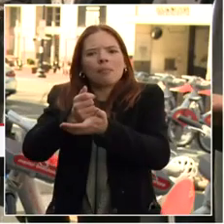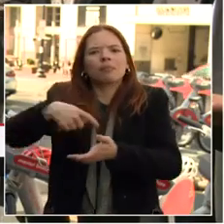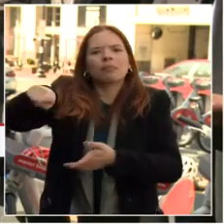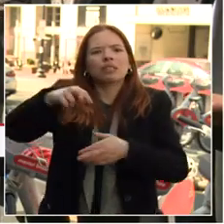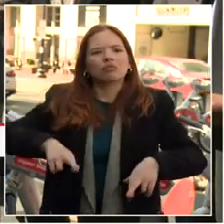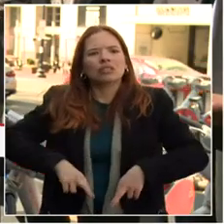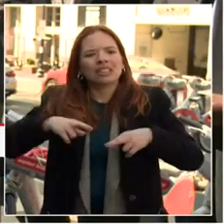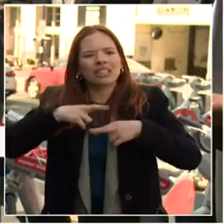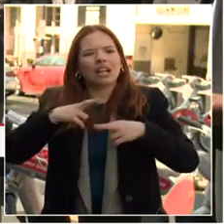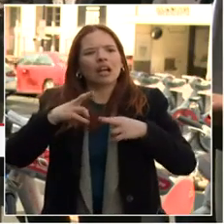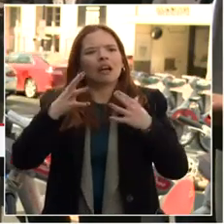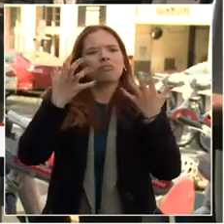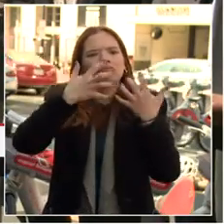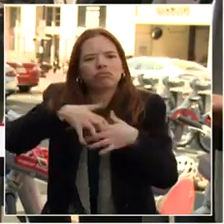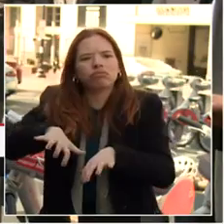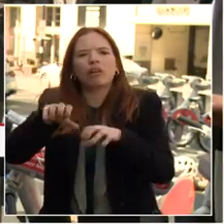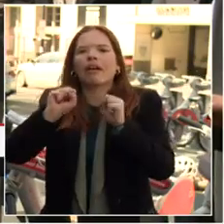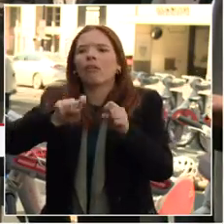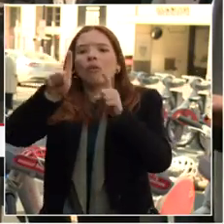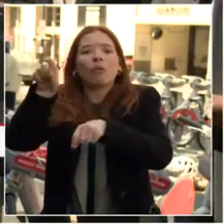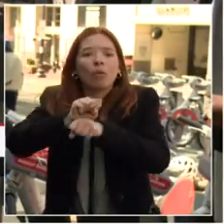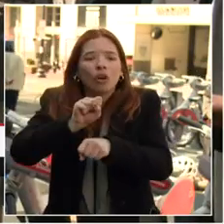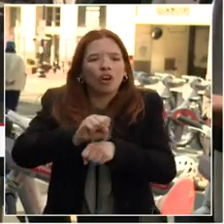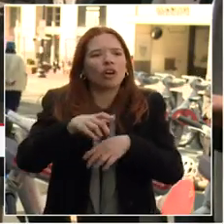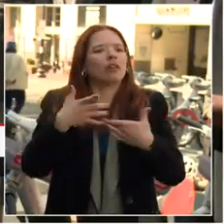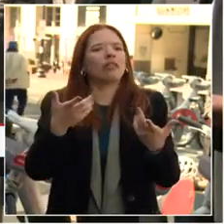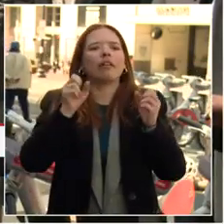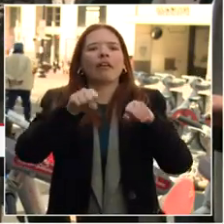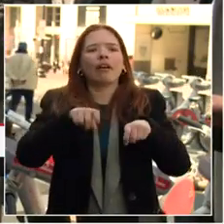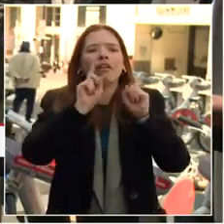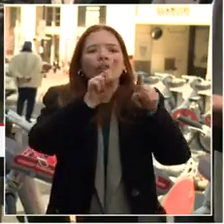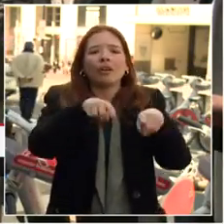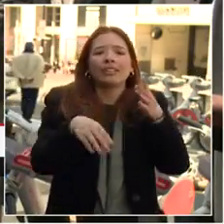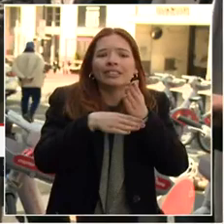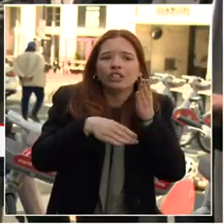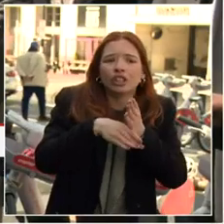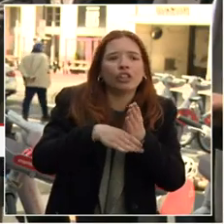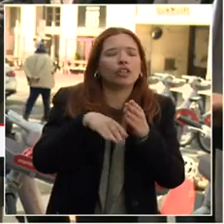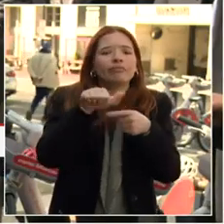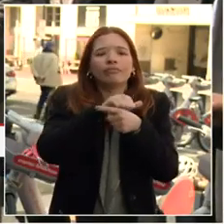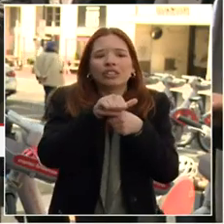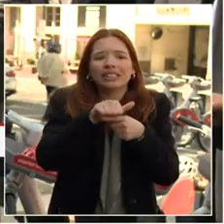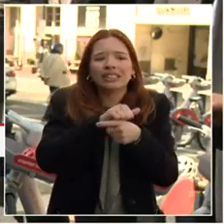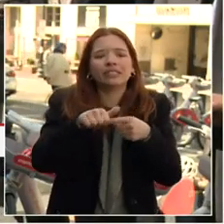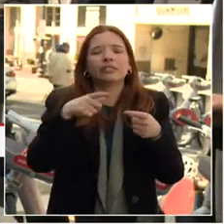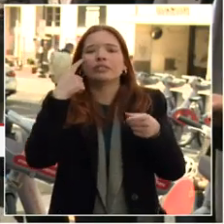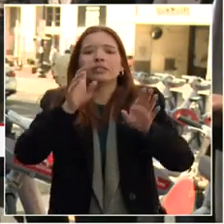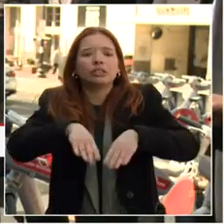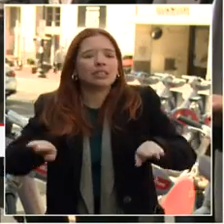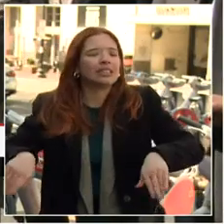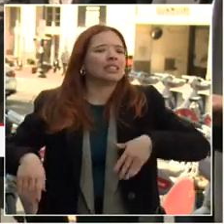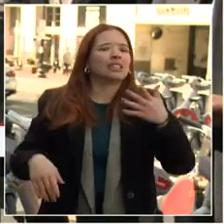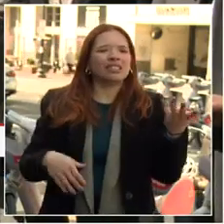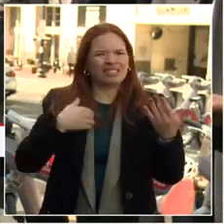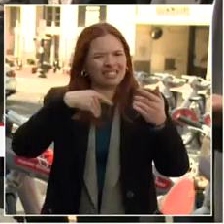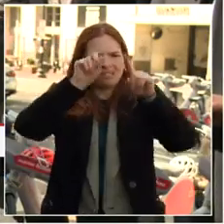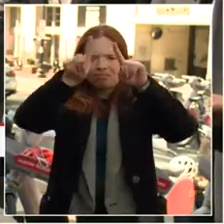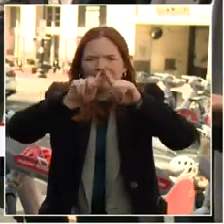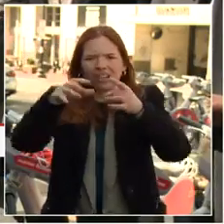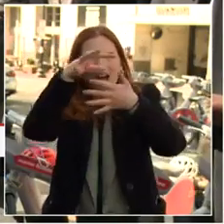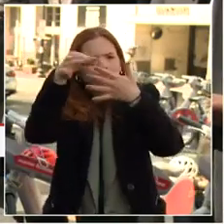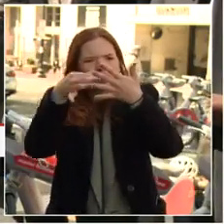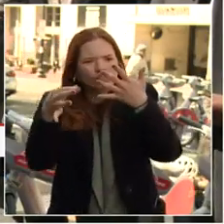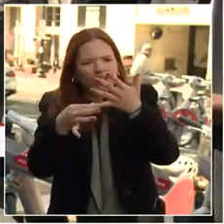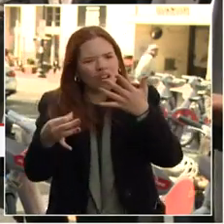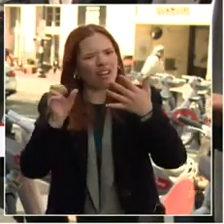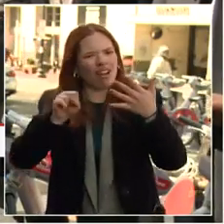soccer practice, just opening up our options to move around. And as we move forward with initiatives like this, in addition to the e-bike fleet we're celebrating today, it shows